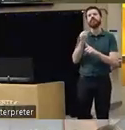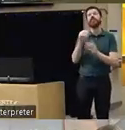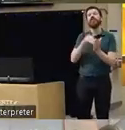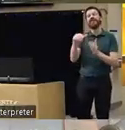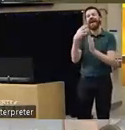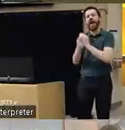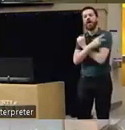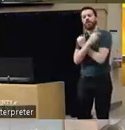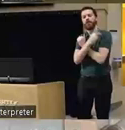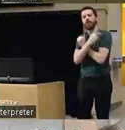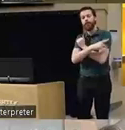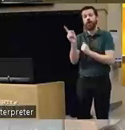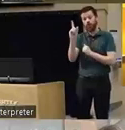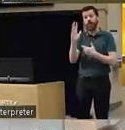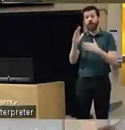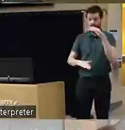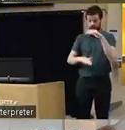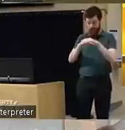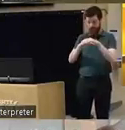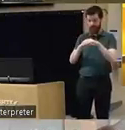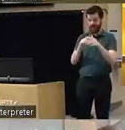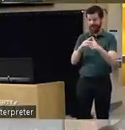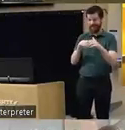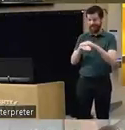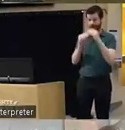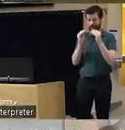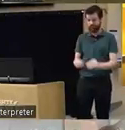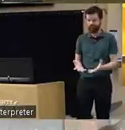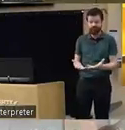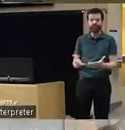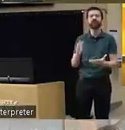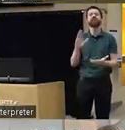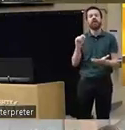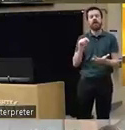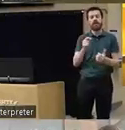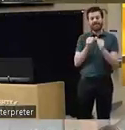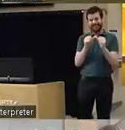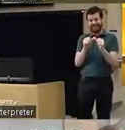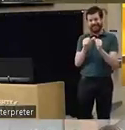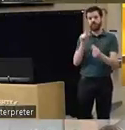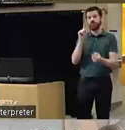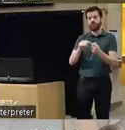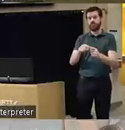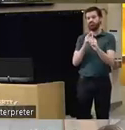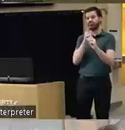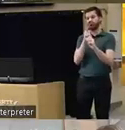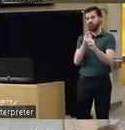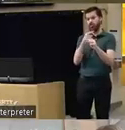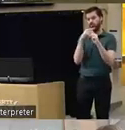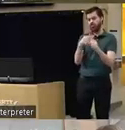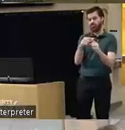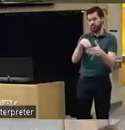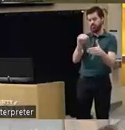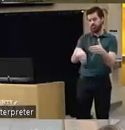where they fill up and then they no longer have access, but they continue with a patient until target outcomes are reached or